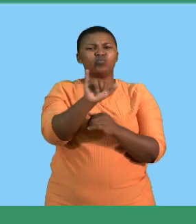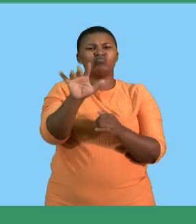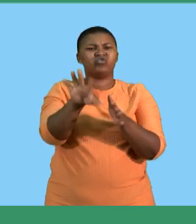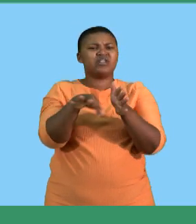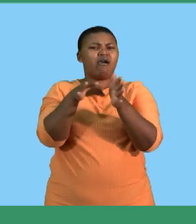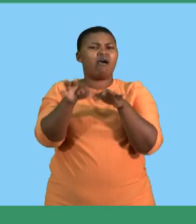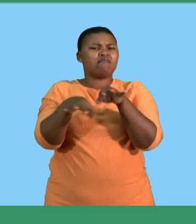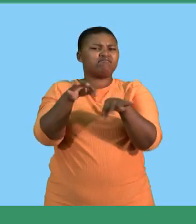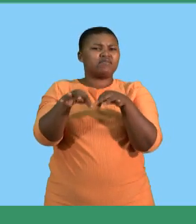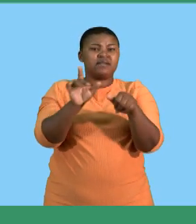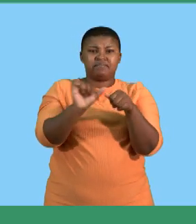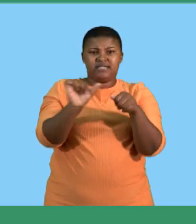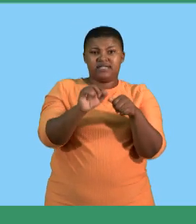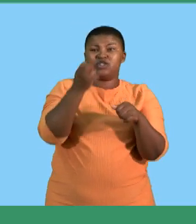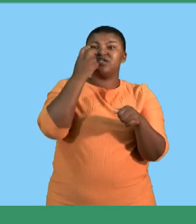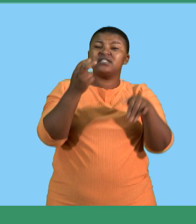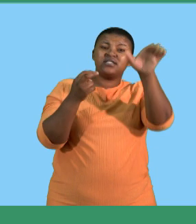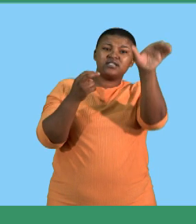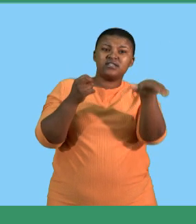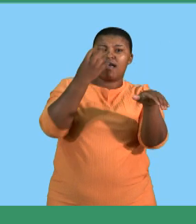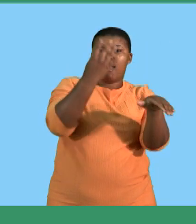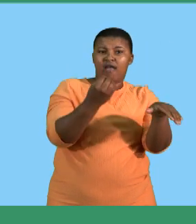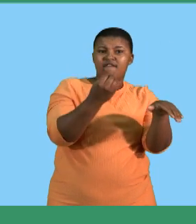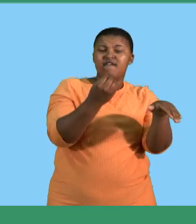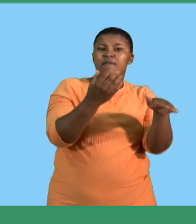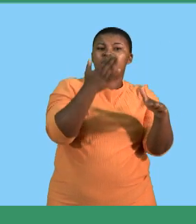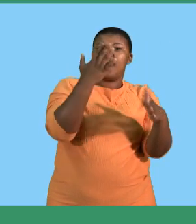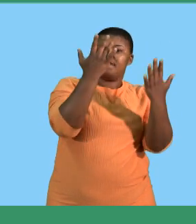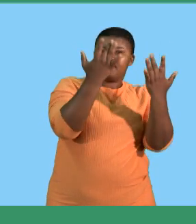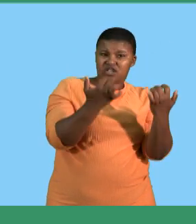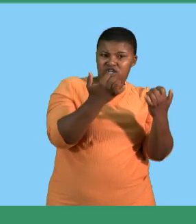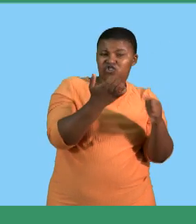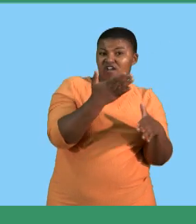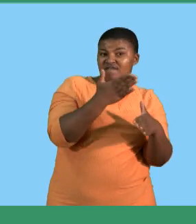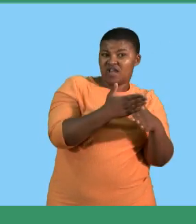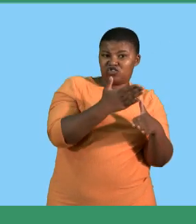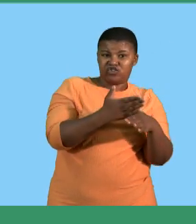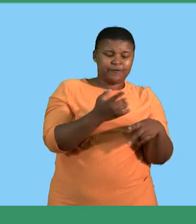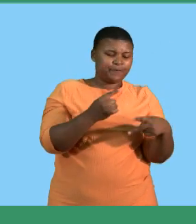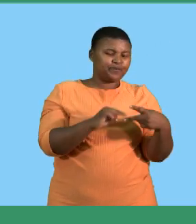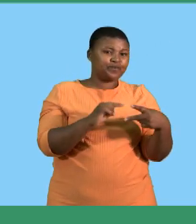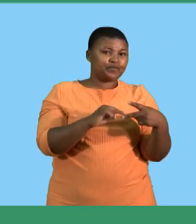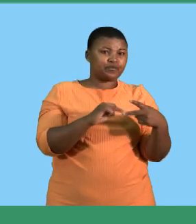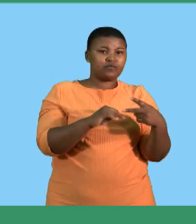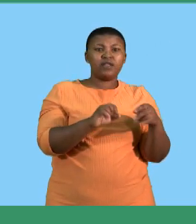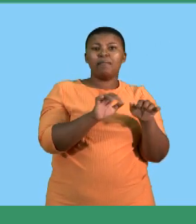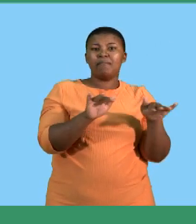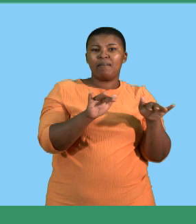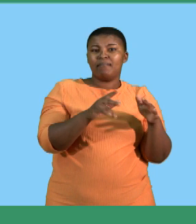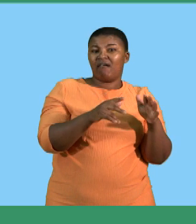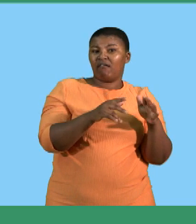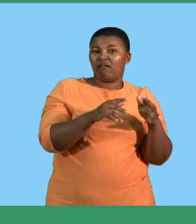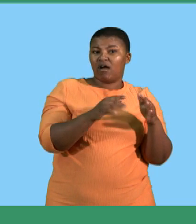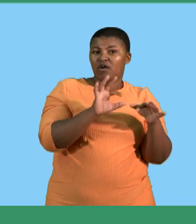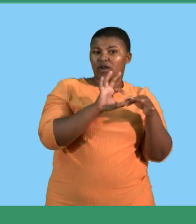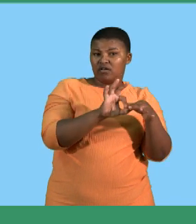description. So we have our financial function, administrative, public relations, and general management. A